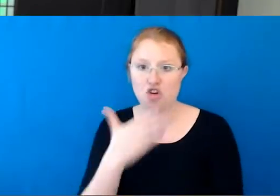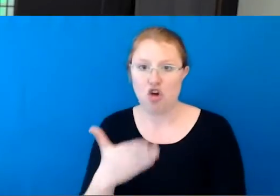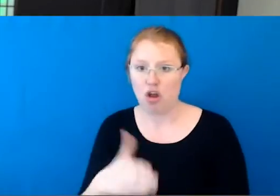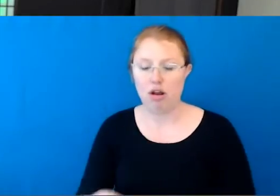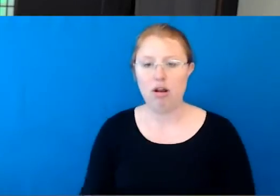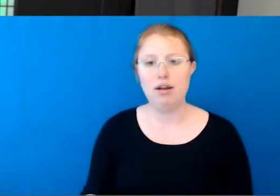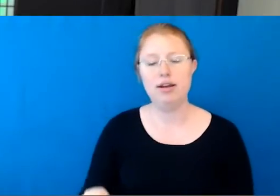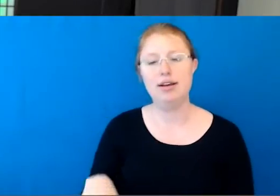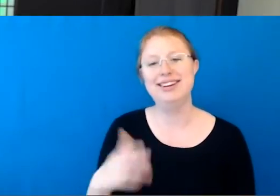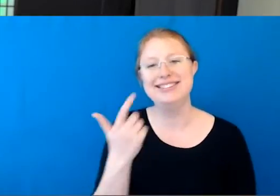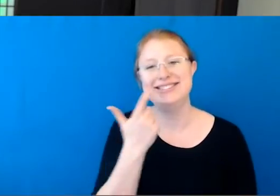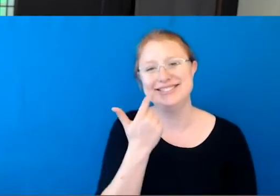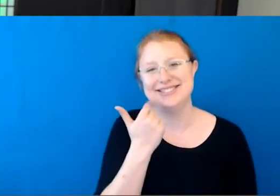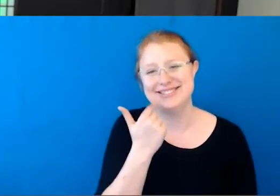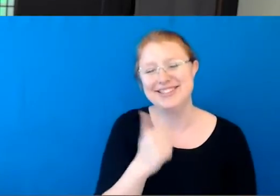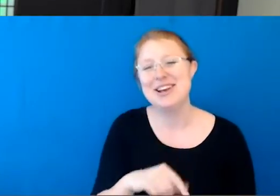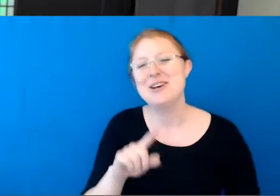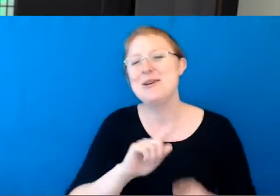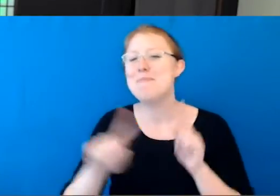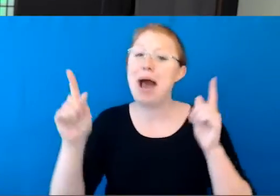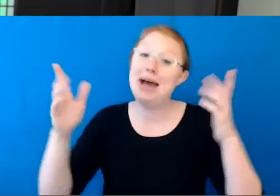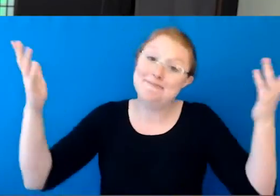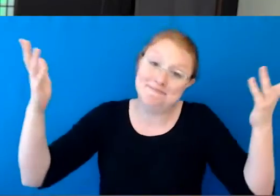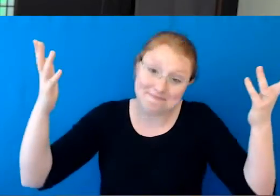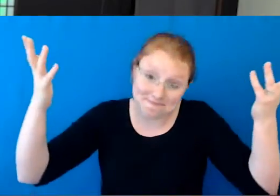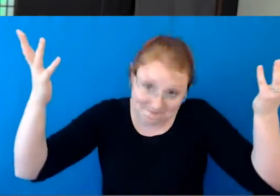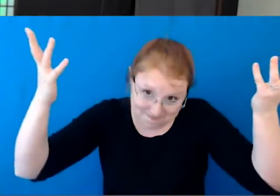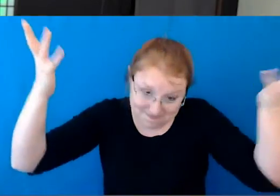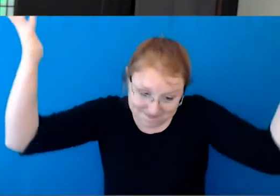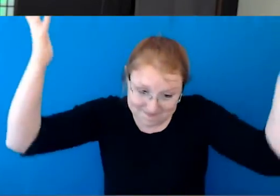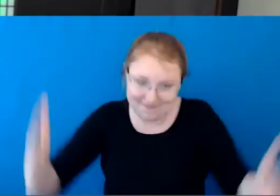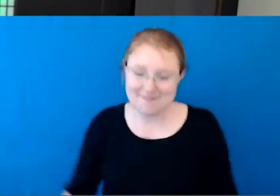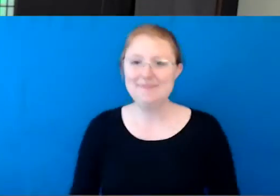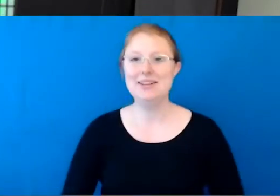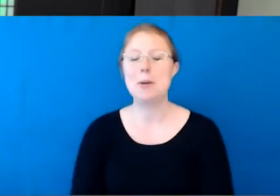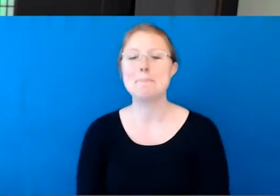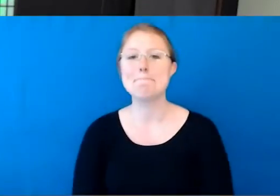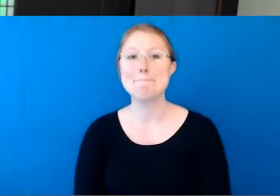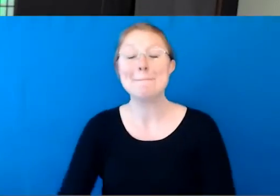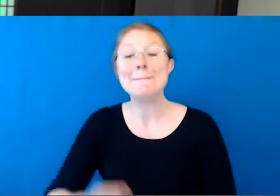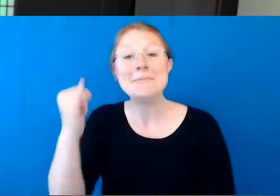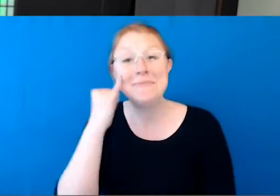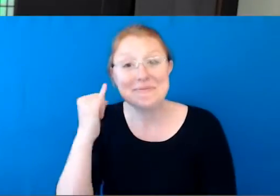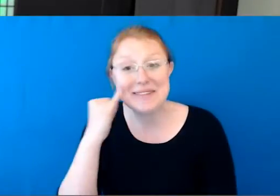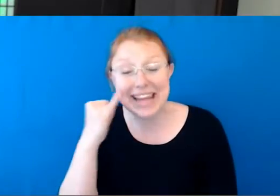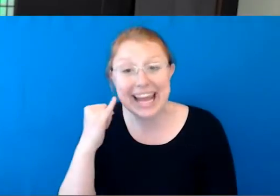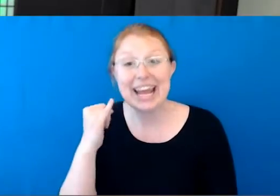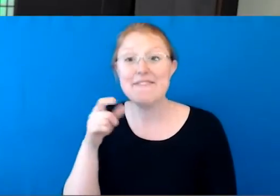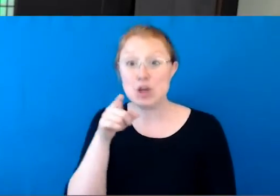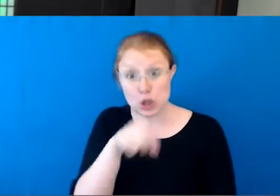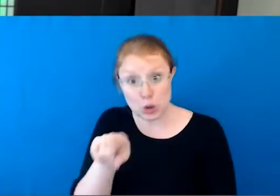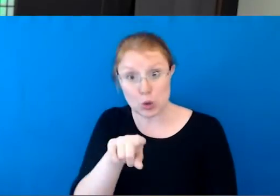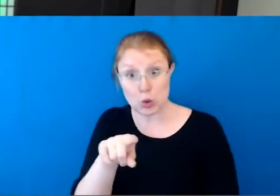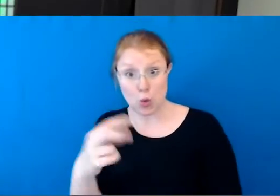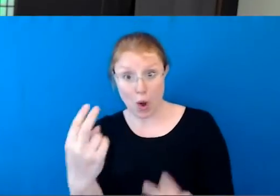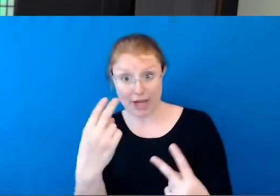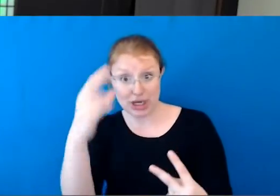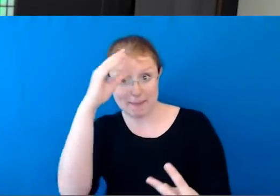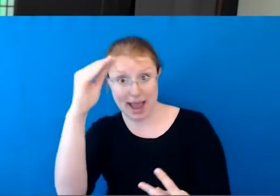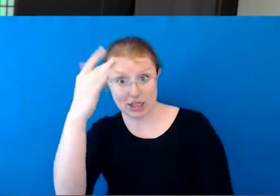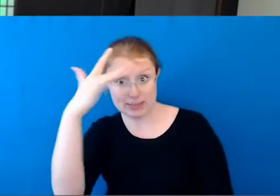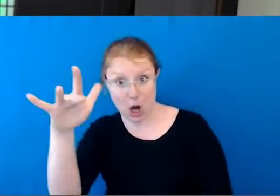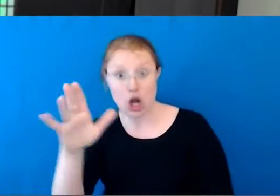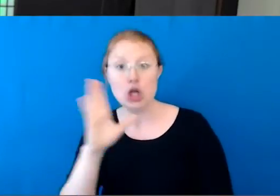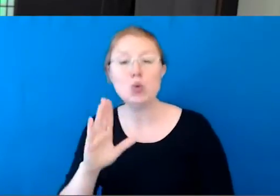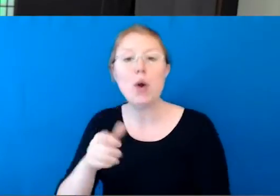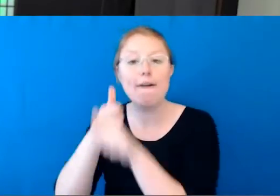people's is people's, right? But if you are a smart man, you will listen to your wife, not just with, you